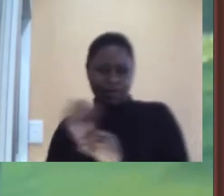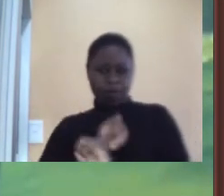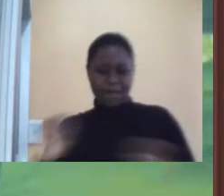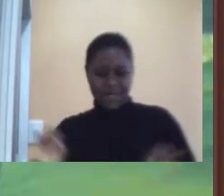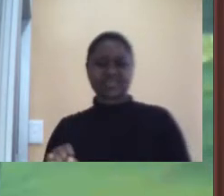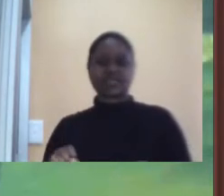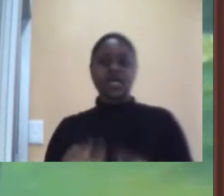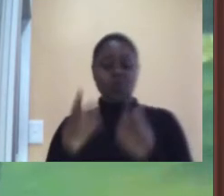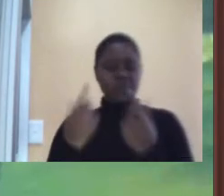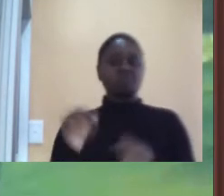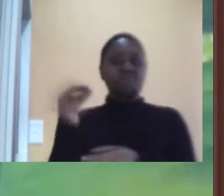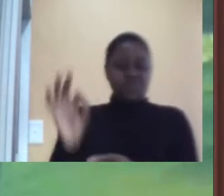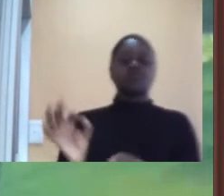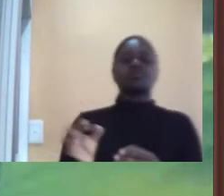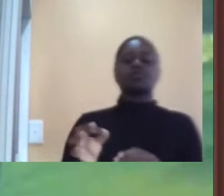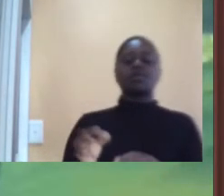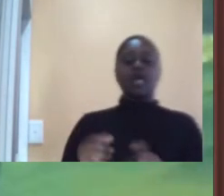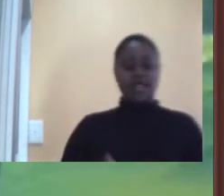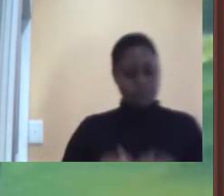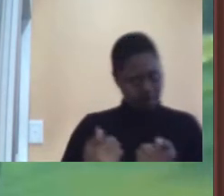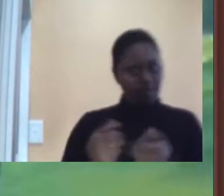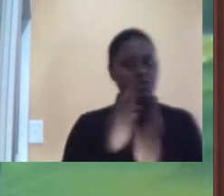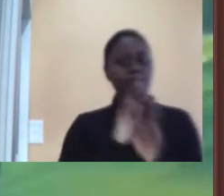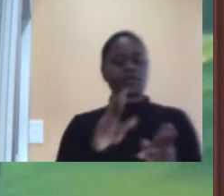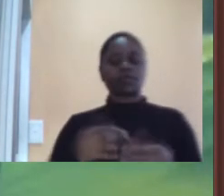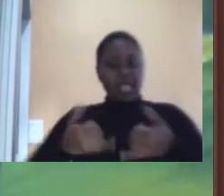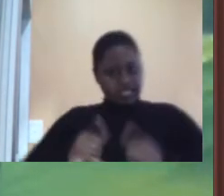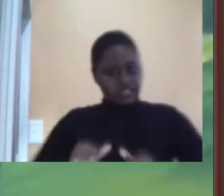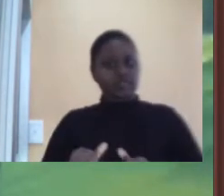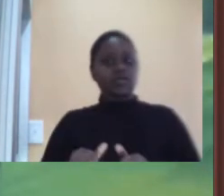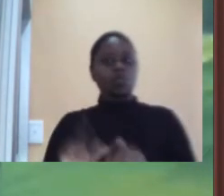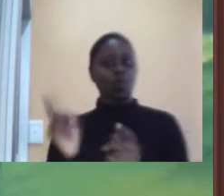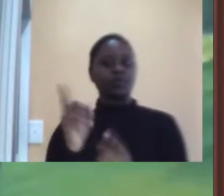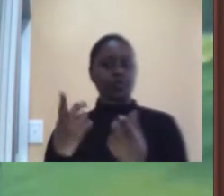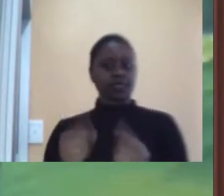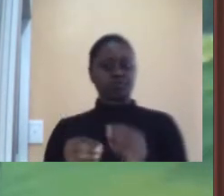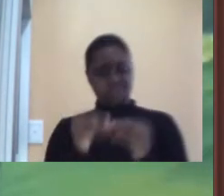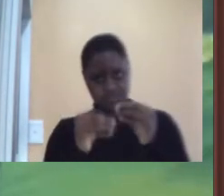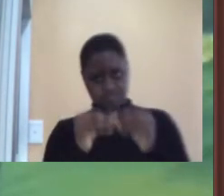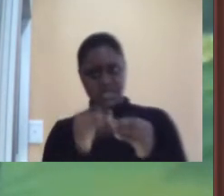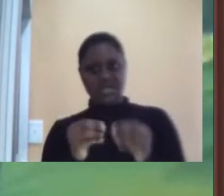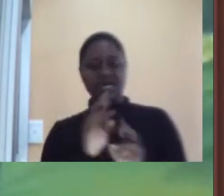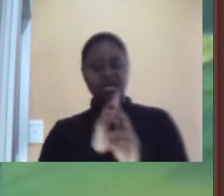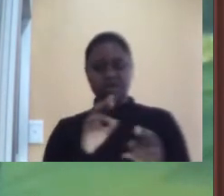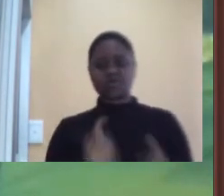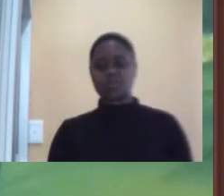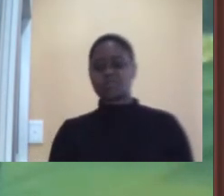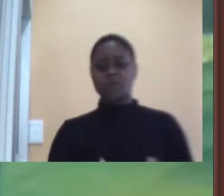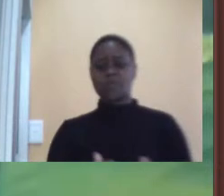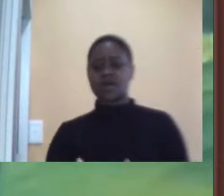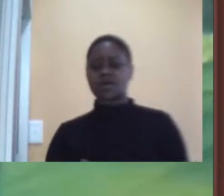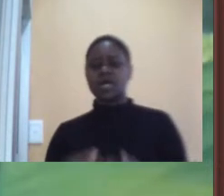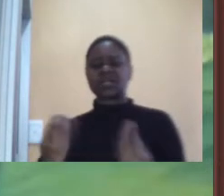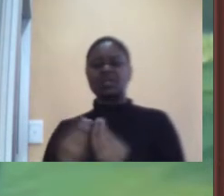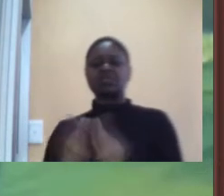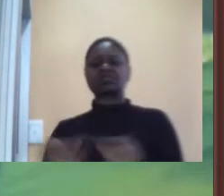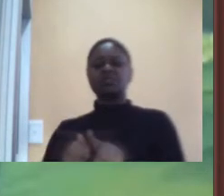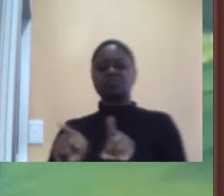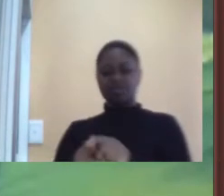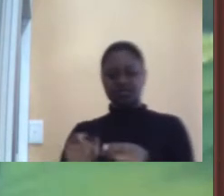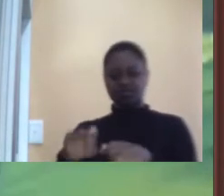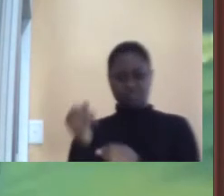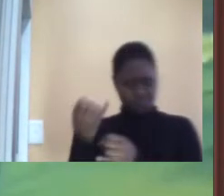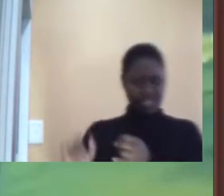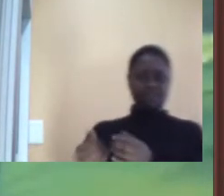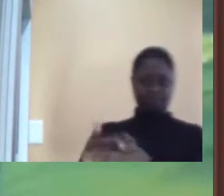did not do right, and you brought a report. And let's stick to what has been corrected rather than going back to the thing that was not